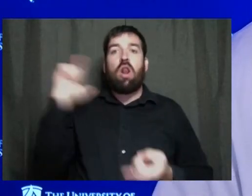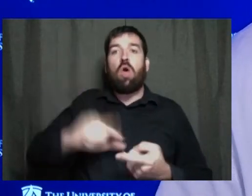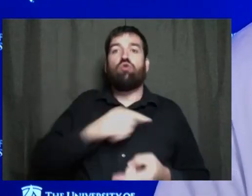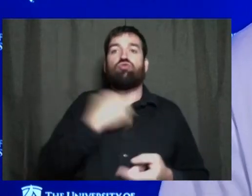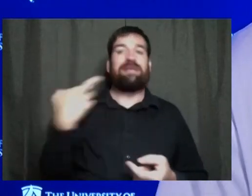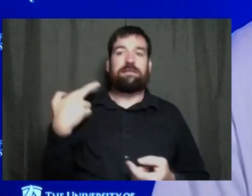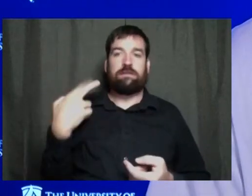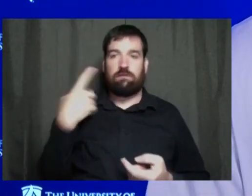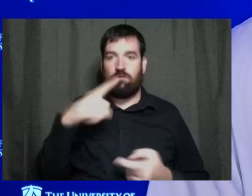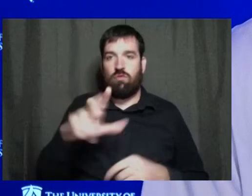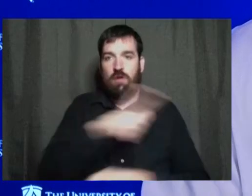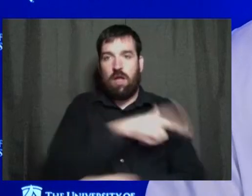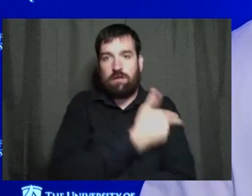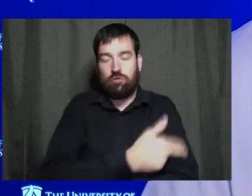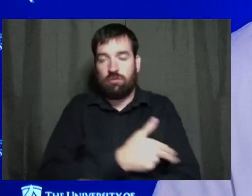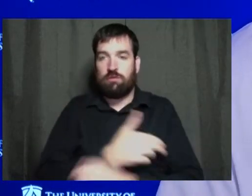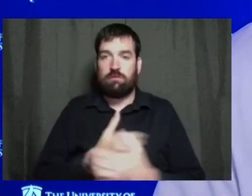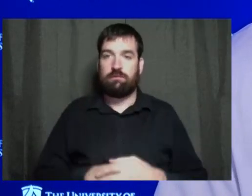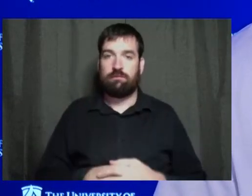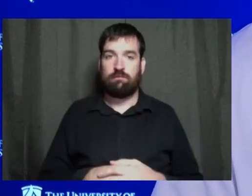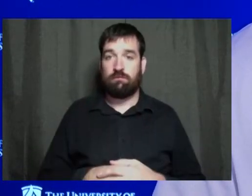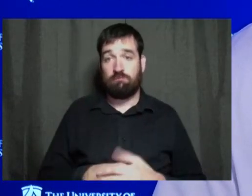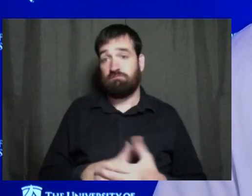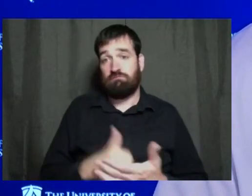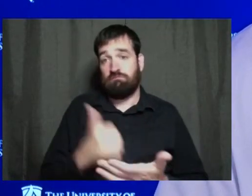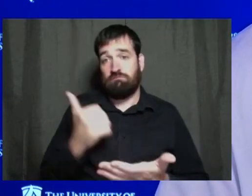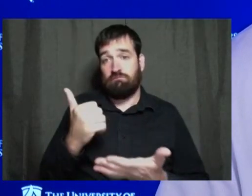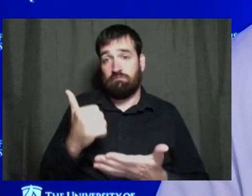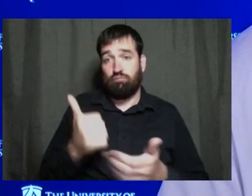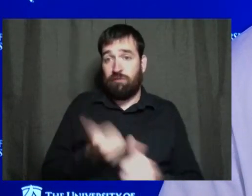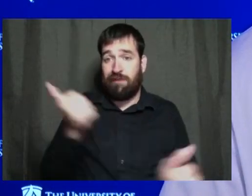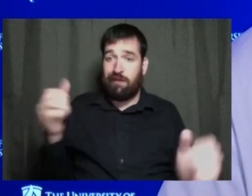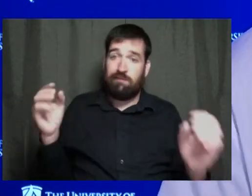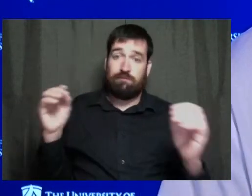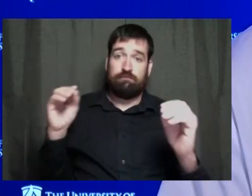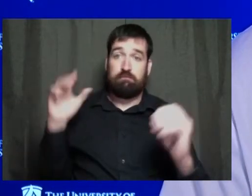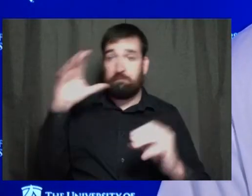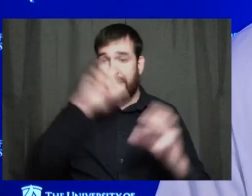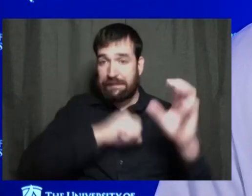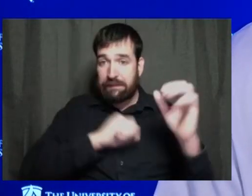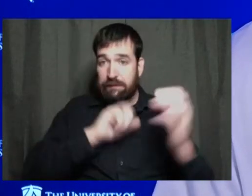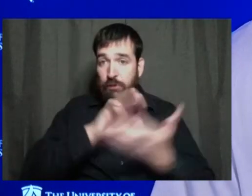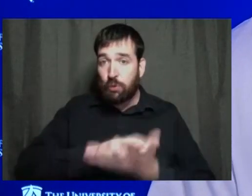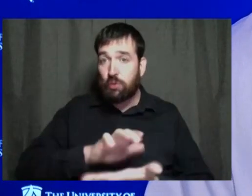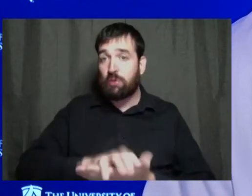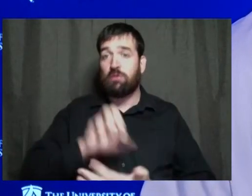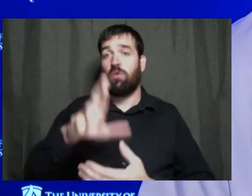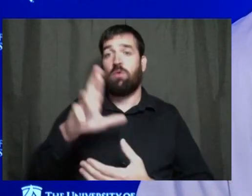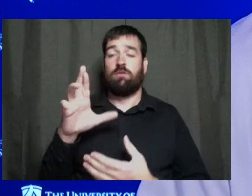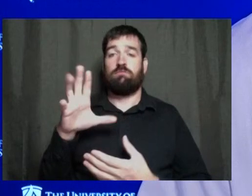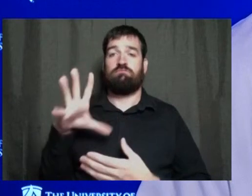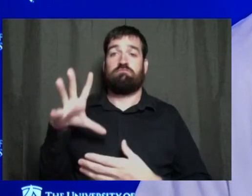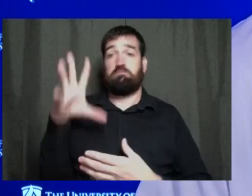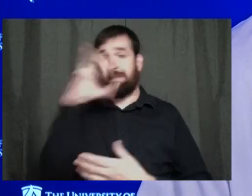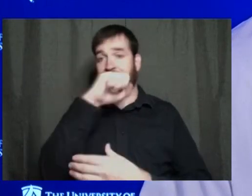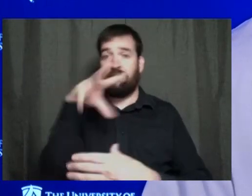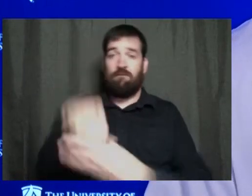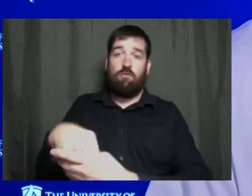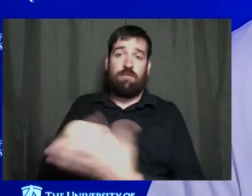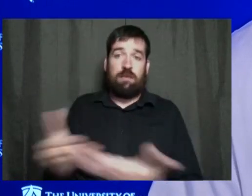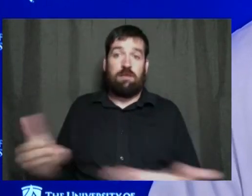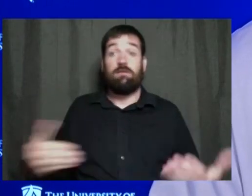Protect them from going to the hospital. Help protect them from missing more days of school or participation. Protect them against the